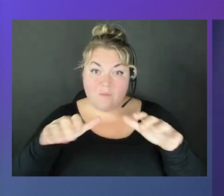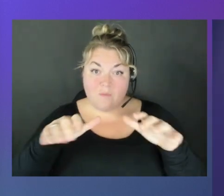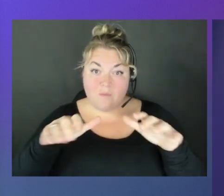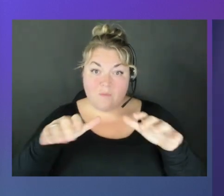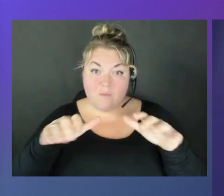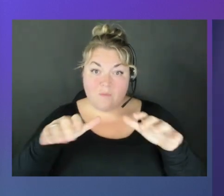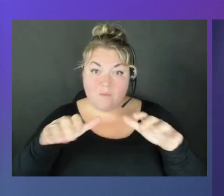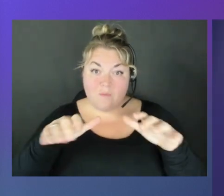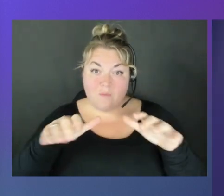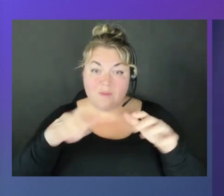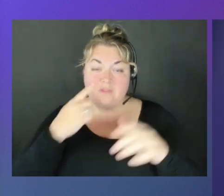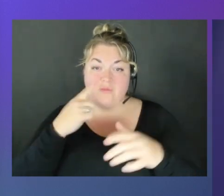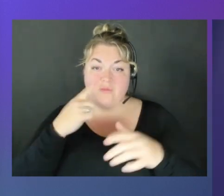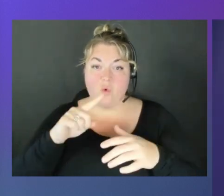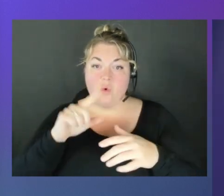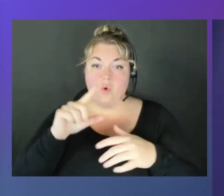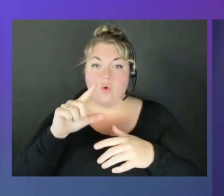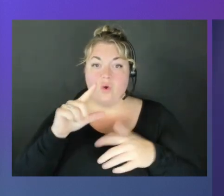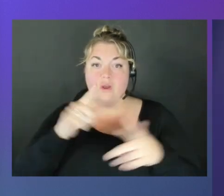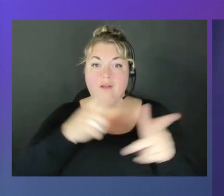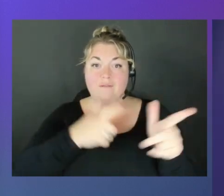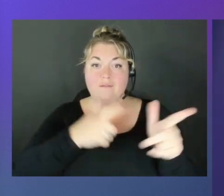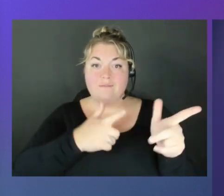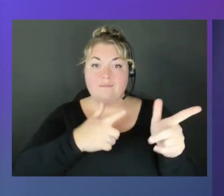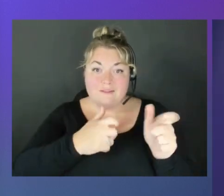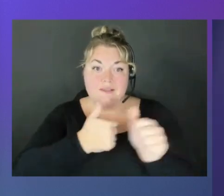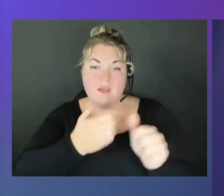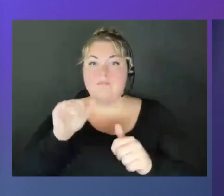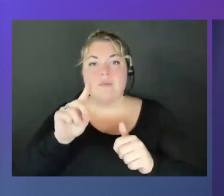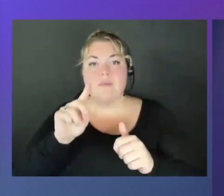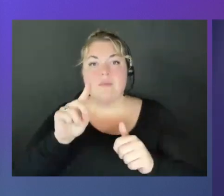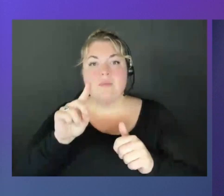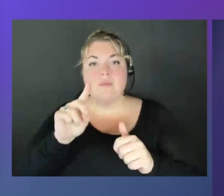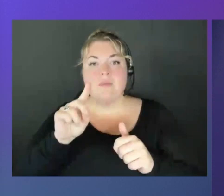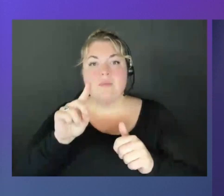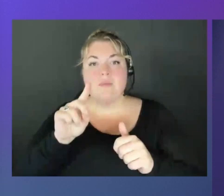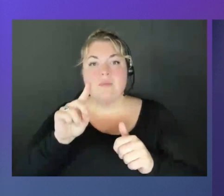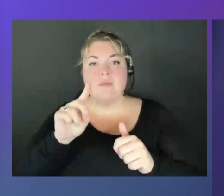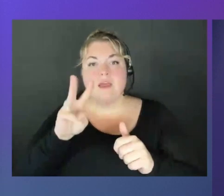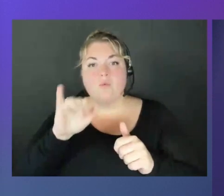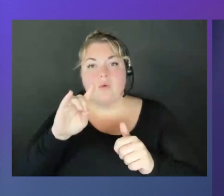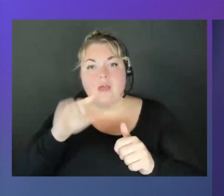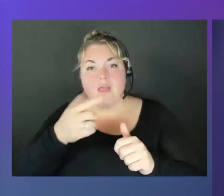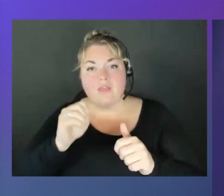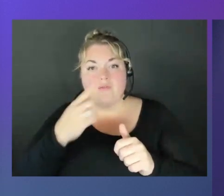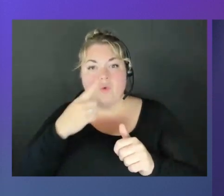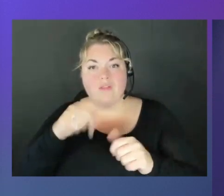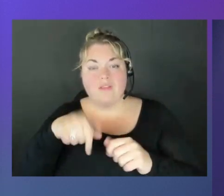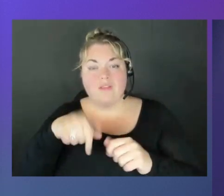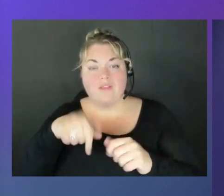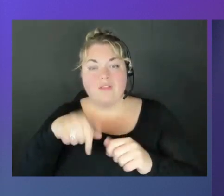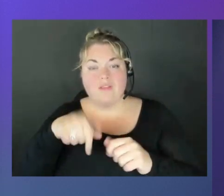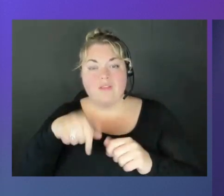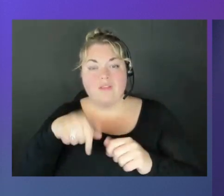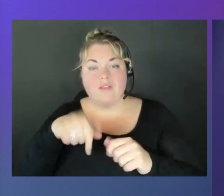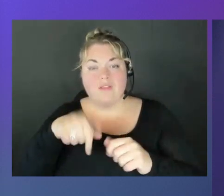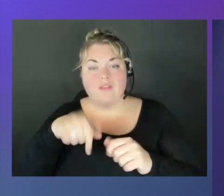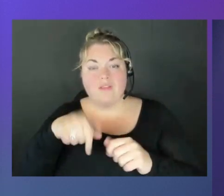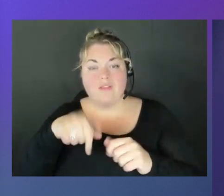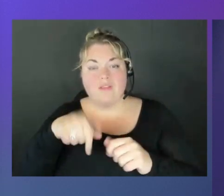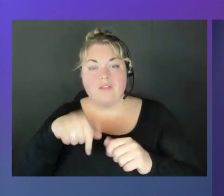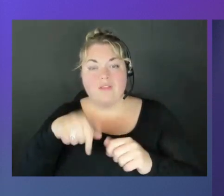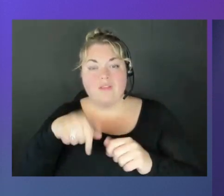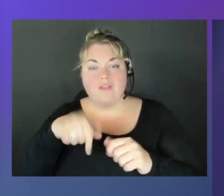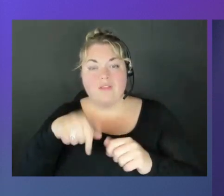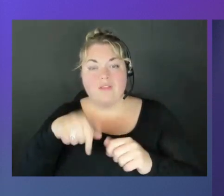and bandwidth for real-time applications like video streaming or automating tasks in a manufacturing site. And this